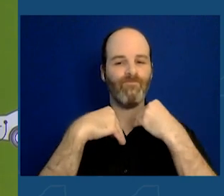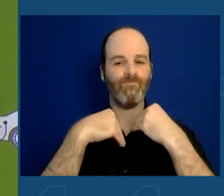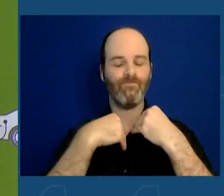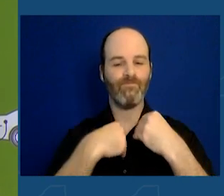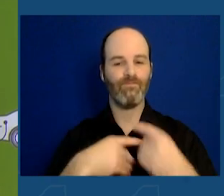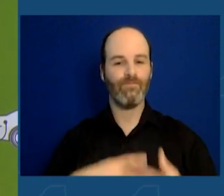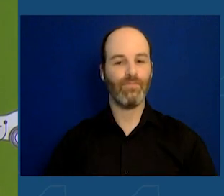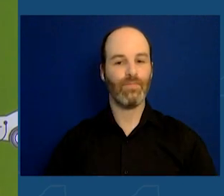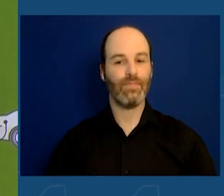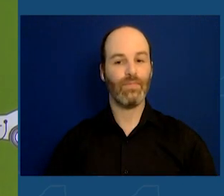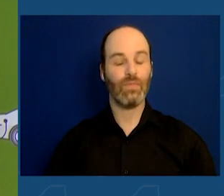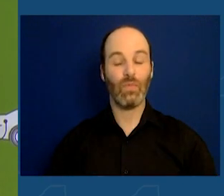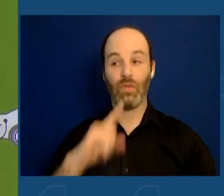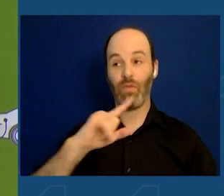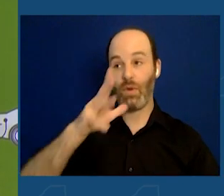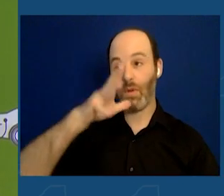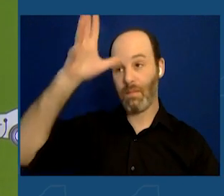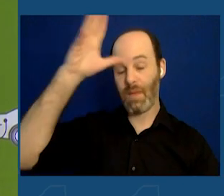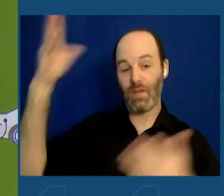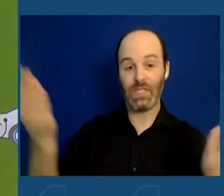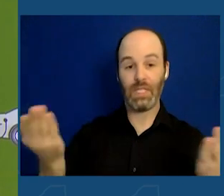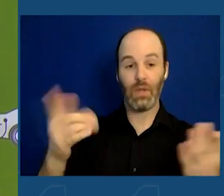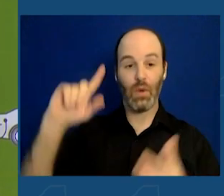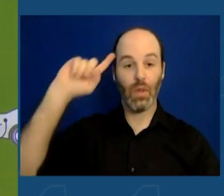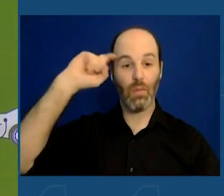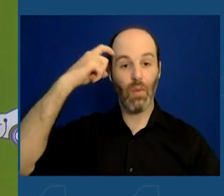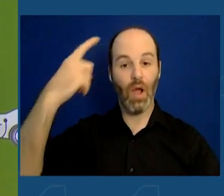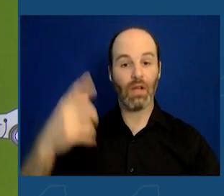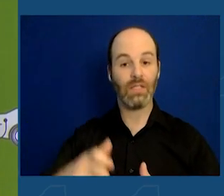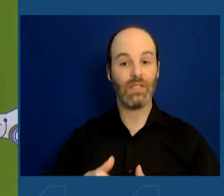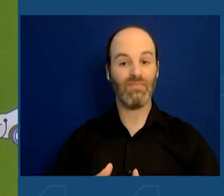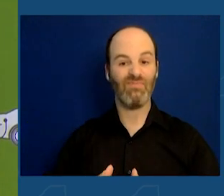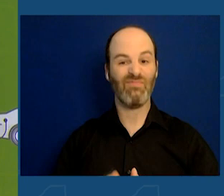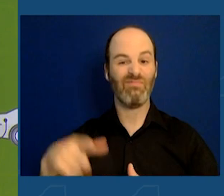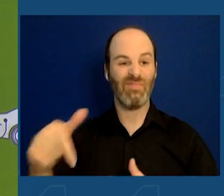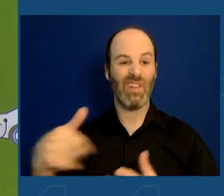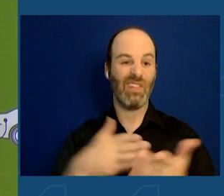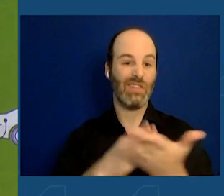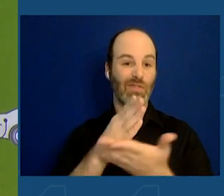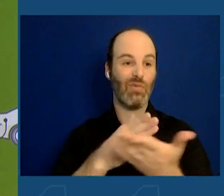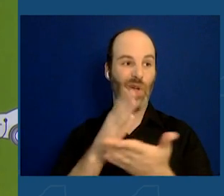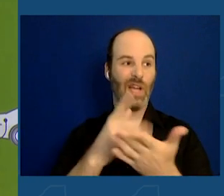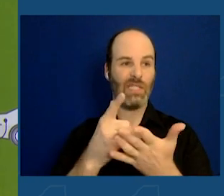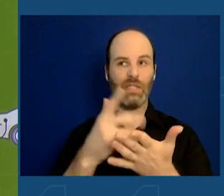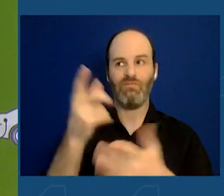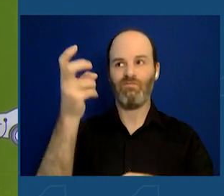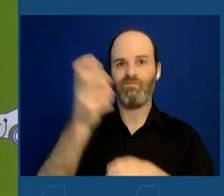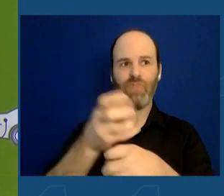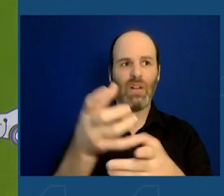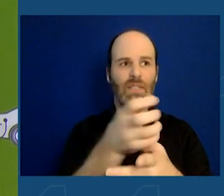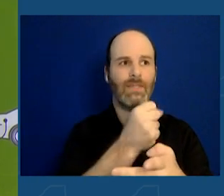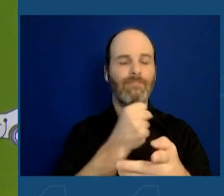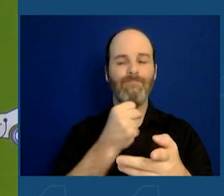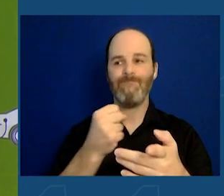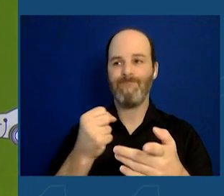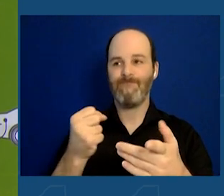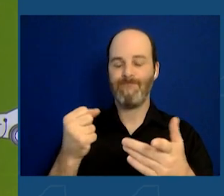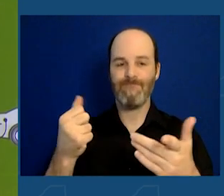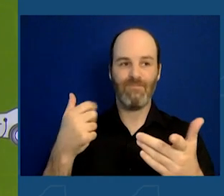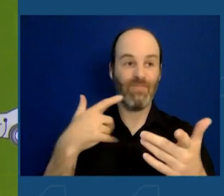For parents in the Bronx, these rights are elusive and for many